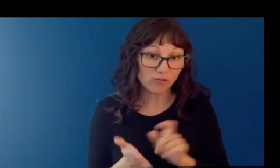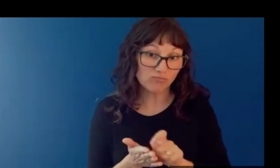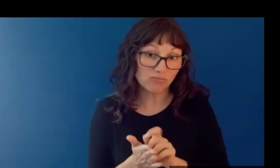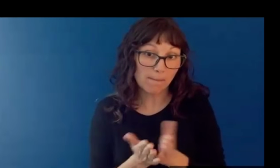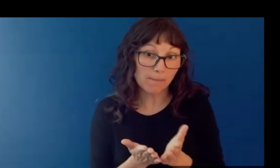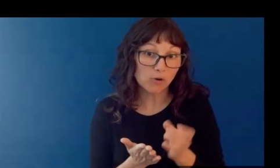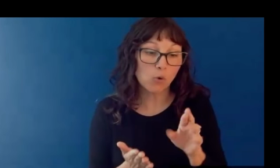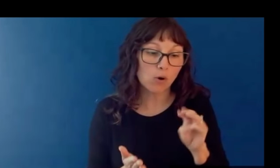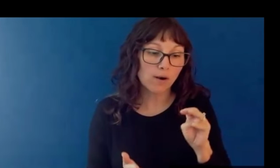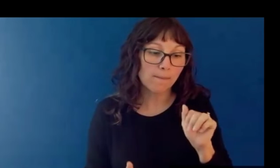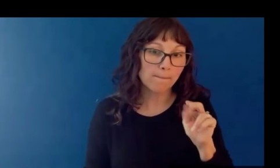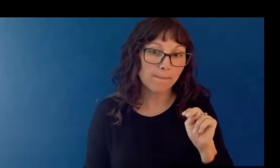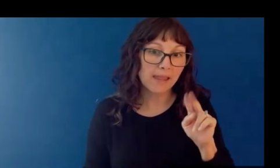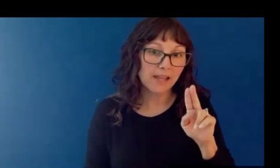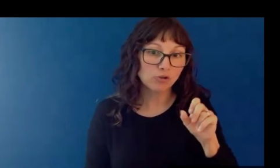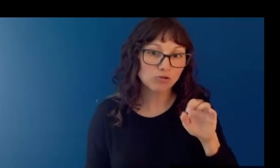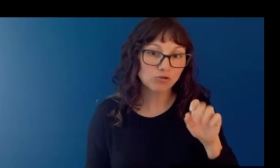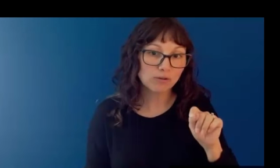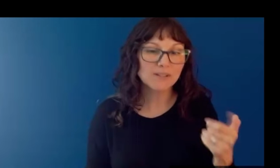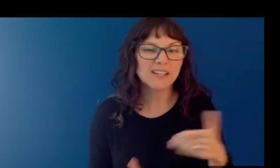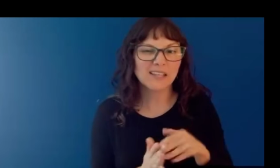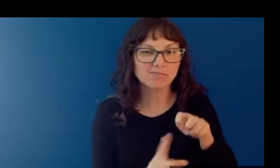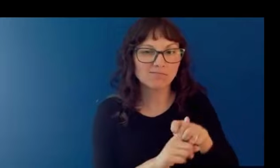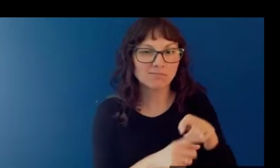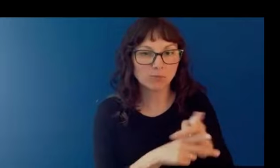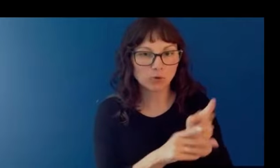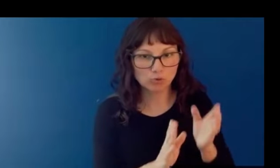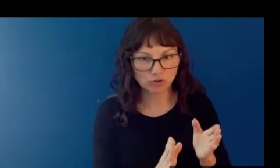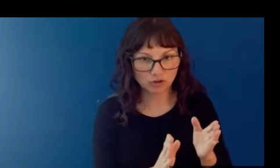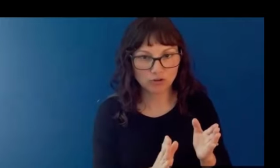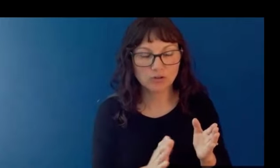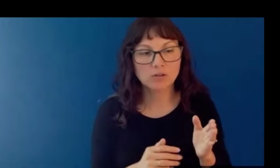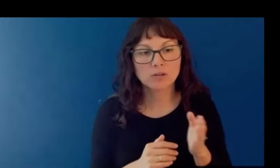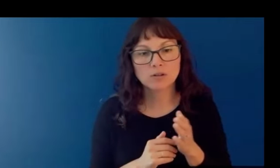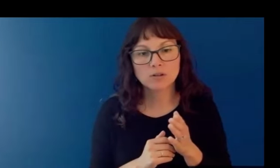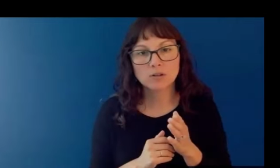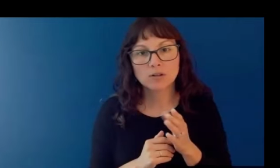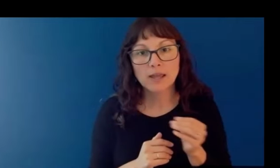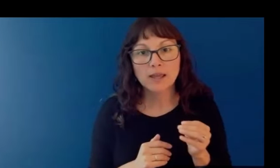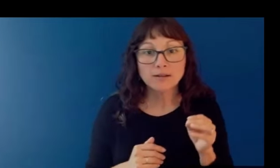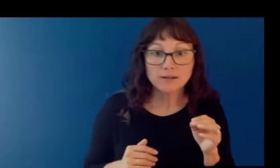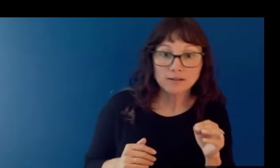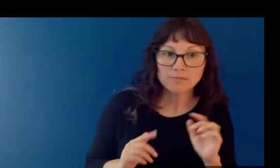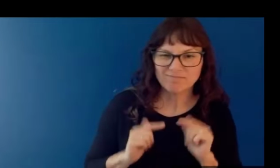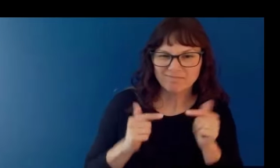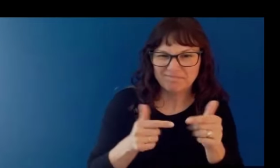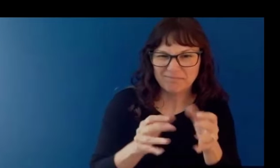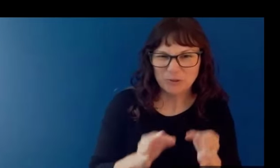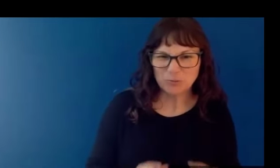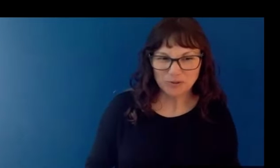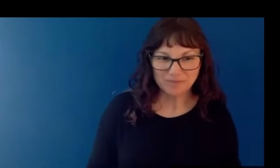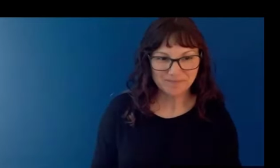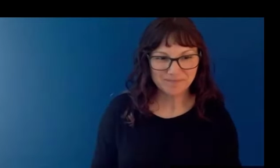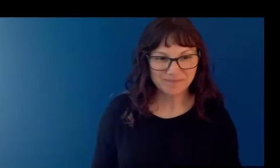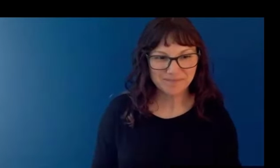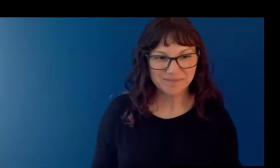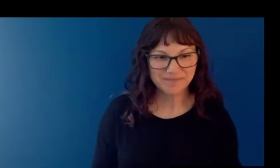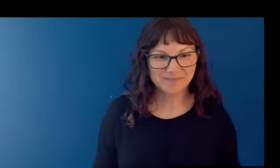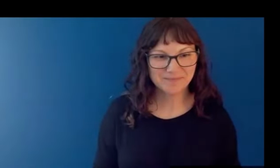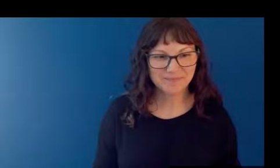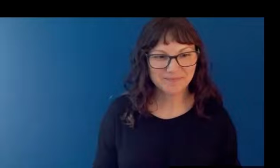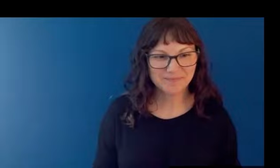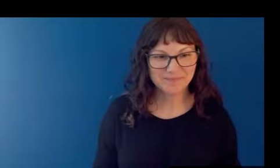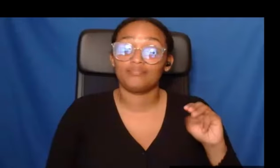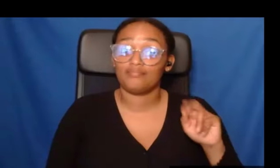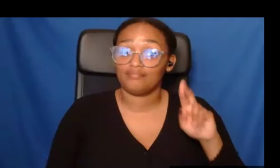a manuscript. So again, talk to your producer and Mary Jo, yes. can I ask you